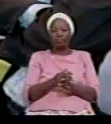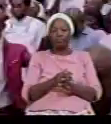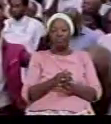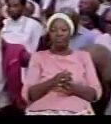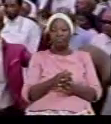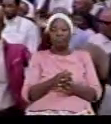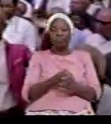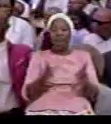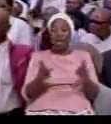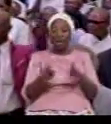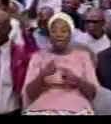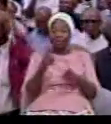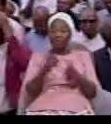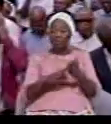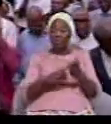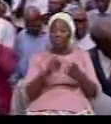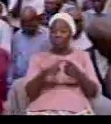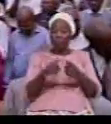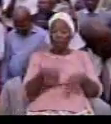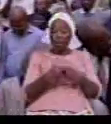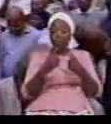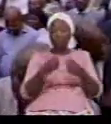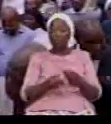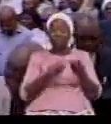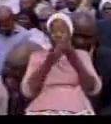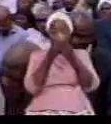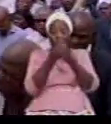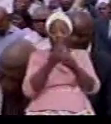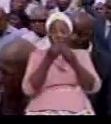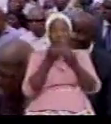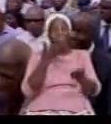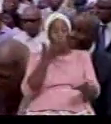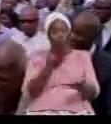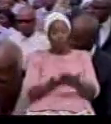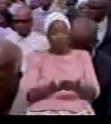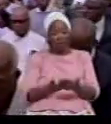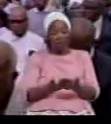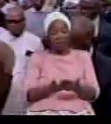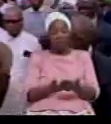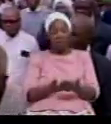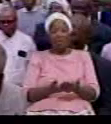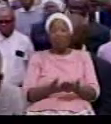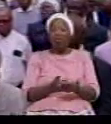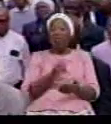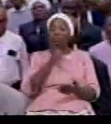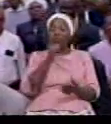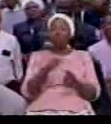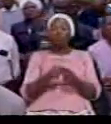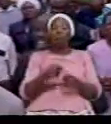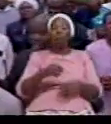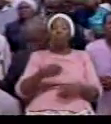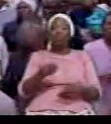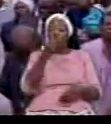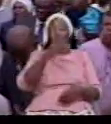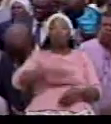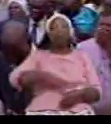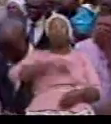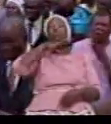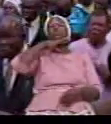As to how to feed well. Not for gluttony, but for